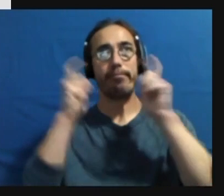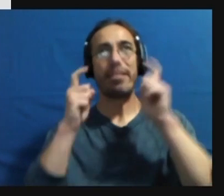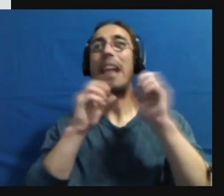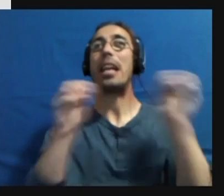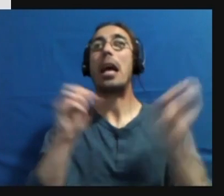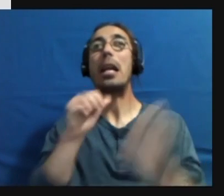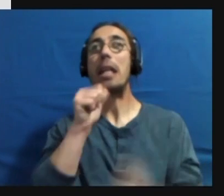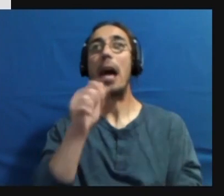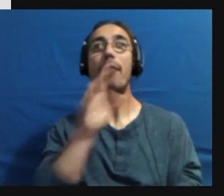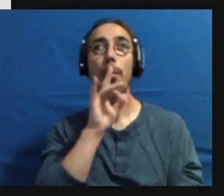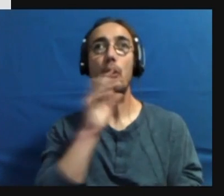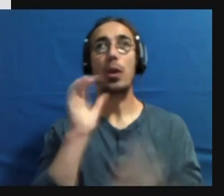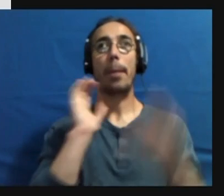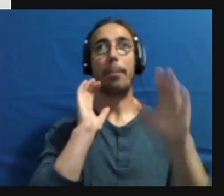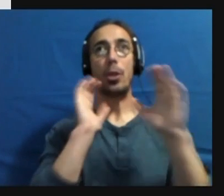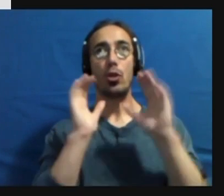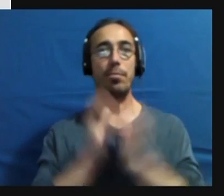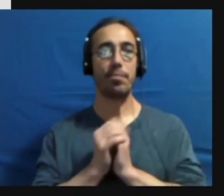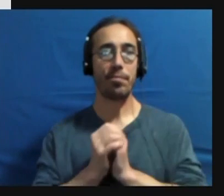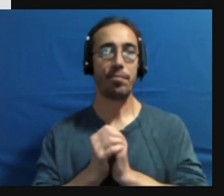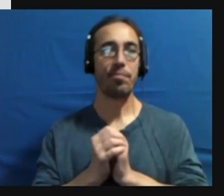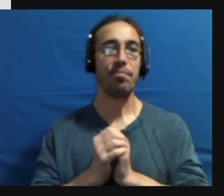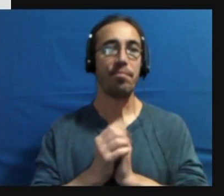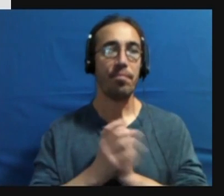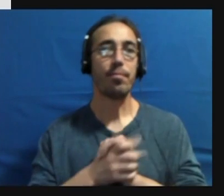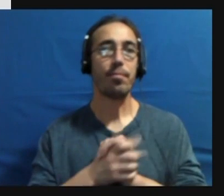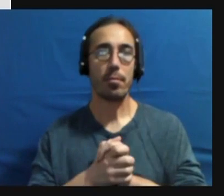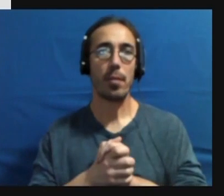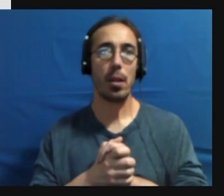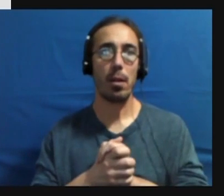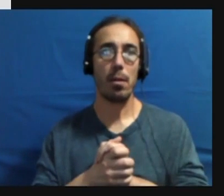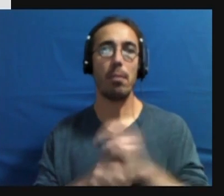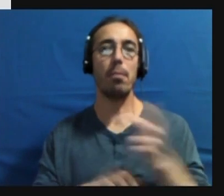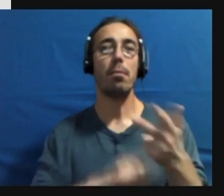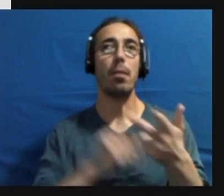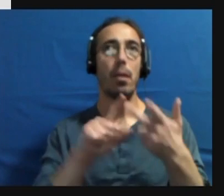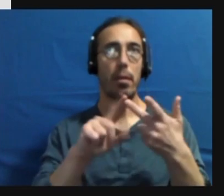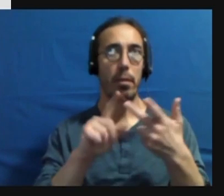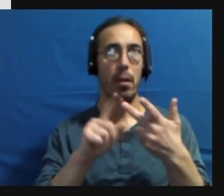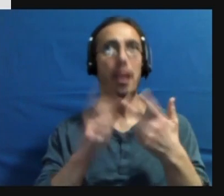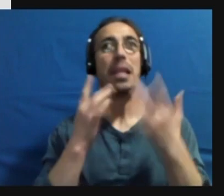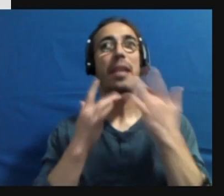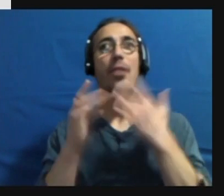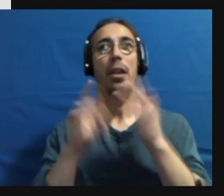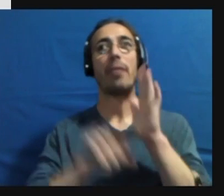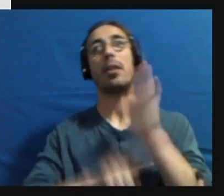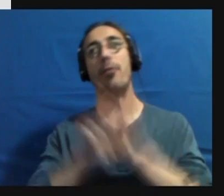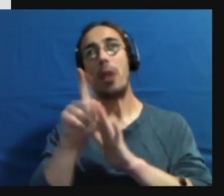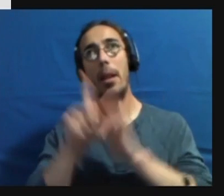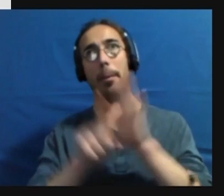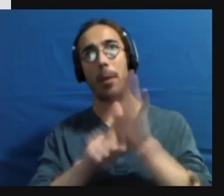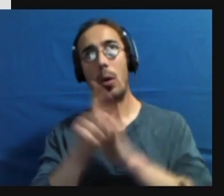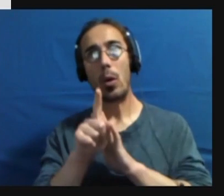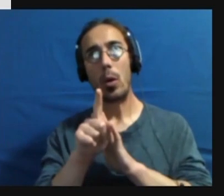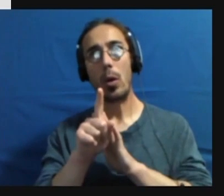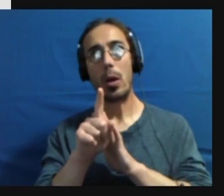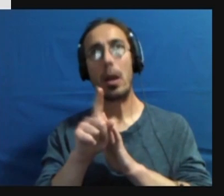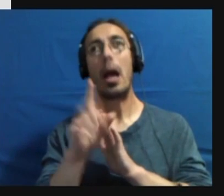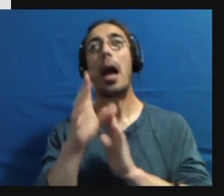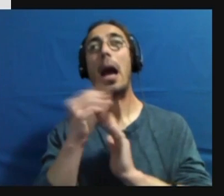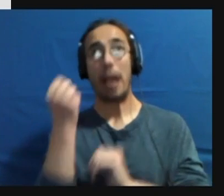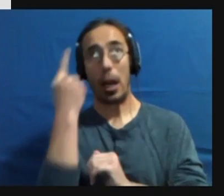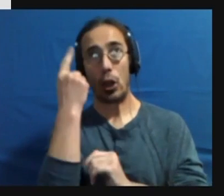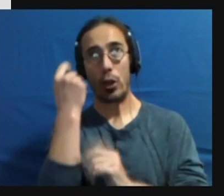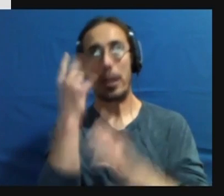communication. And then third would be the deficits in developing and maintaining and understanding